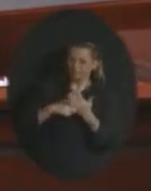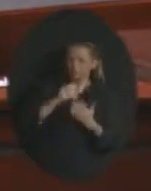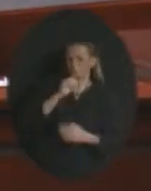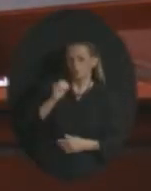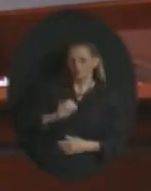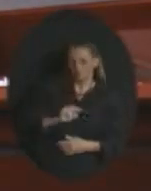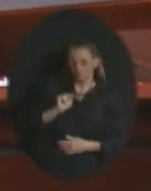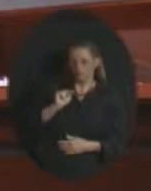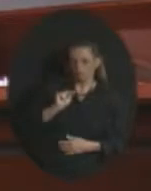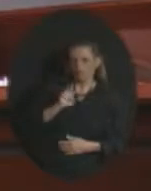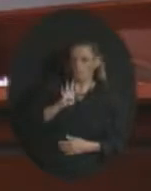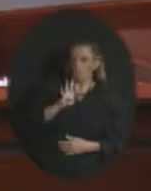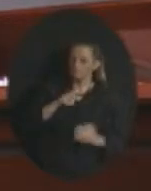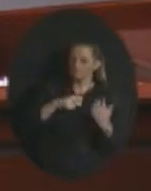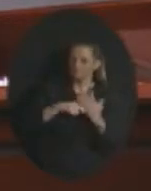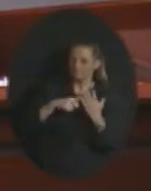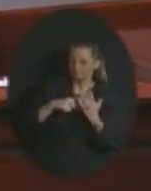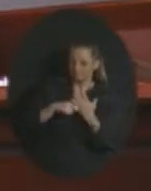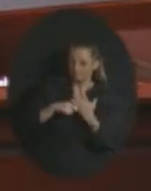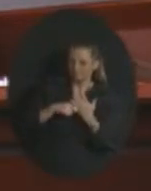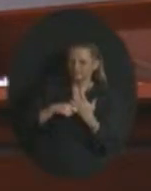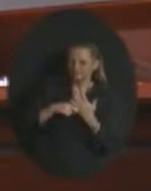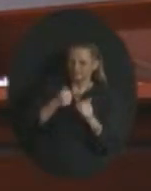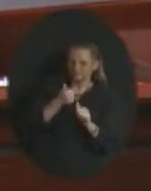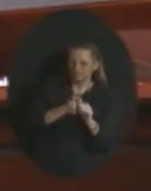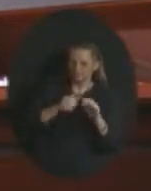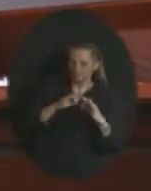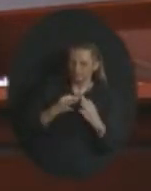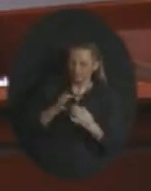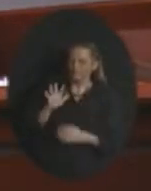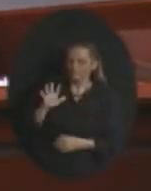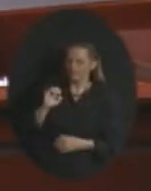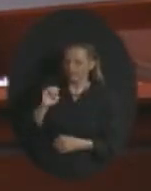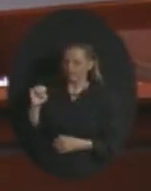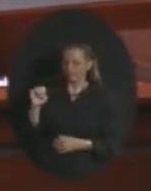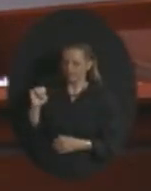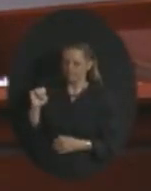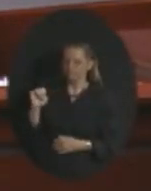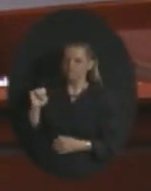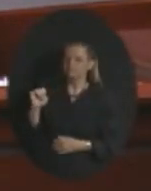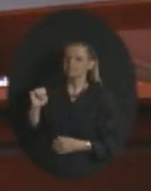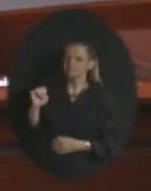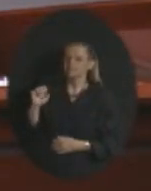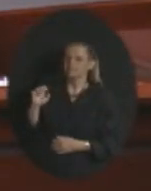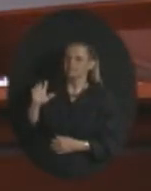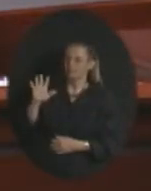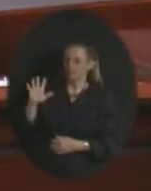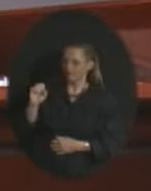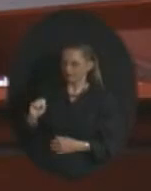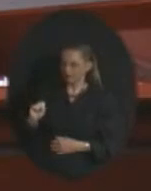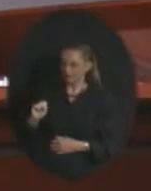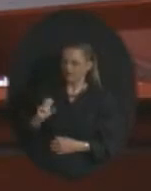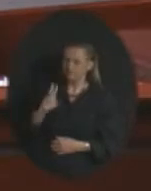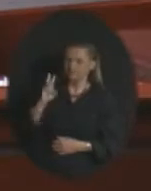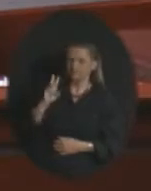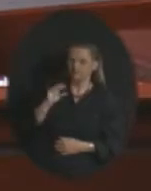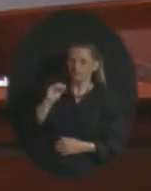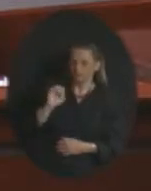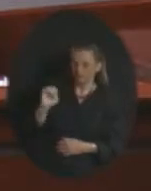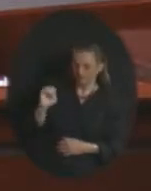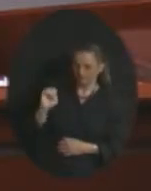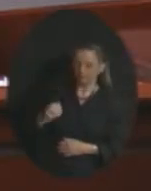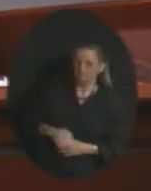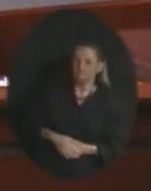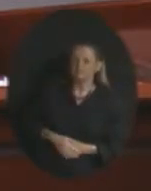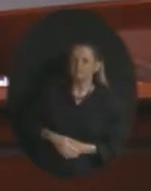family, 5 at East, 5 at South, and 6 at Olathe Northwest. Again, then we also, as you know, we set up